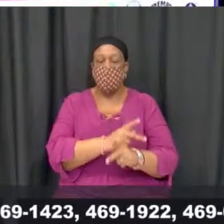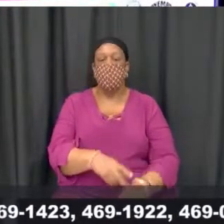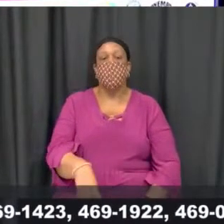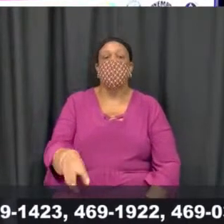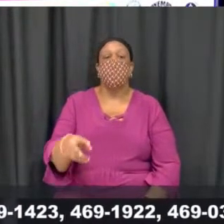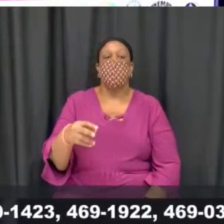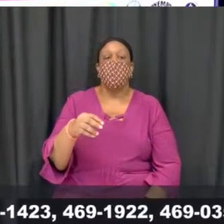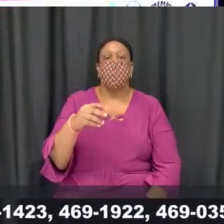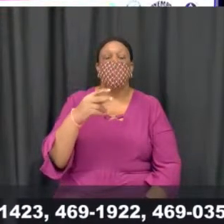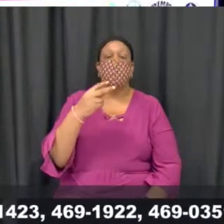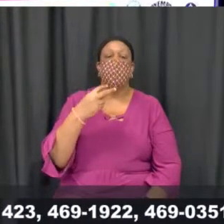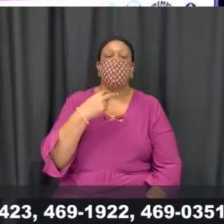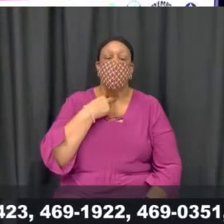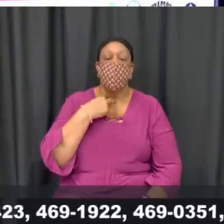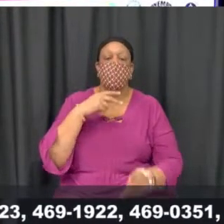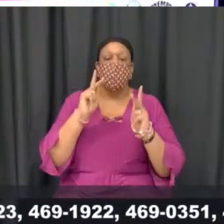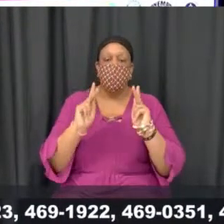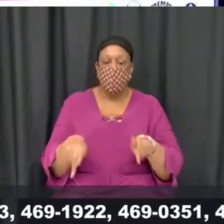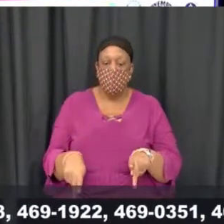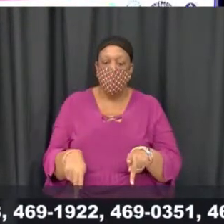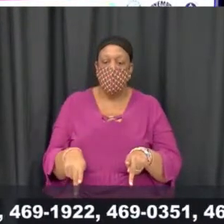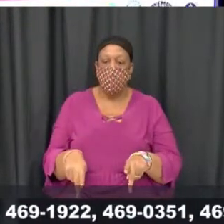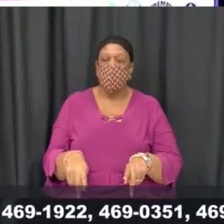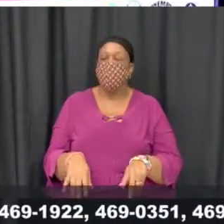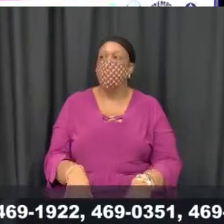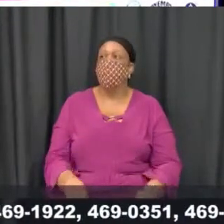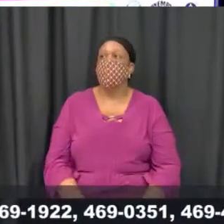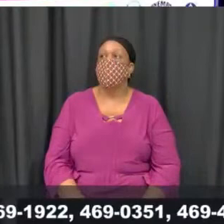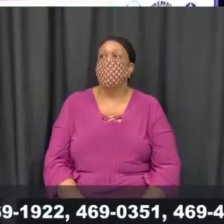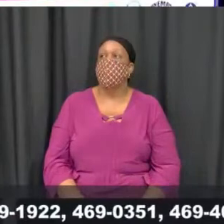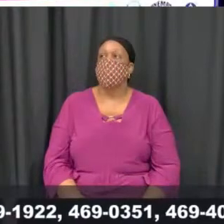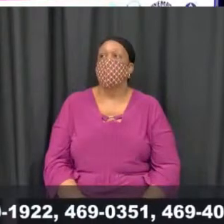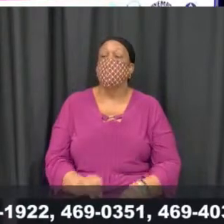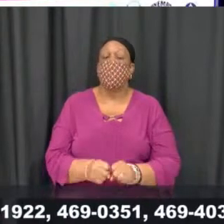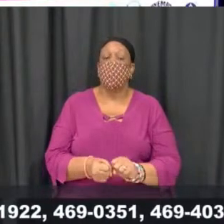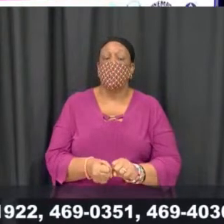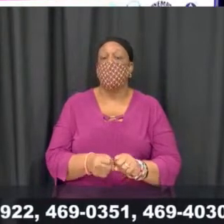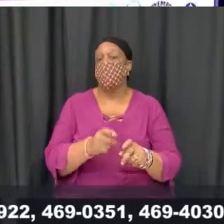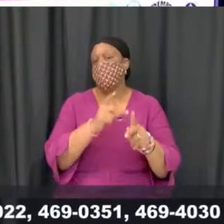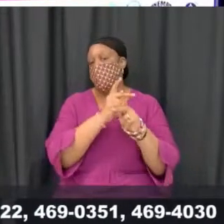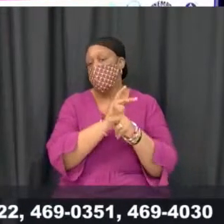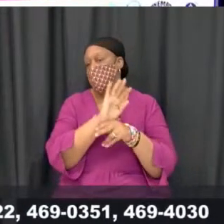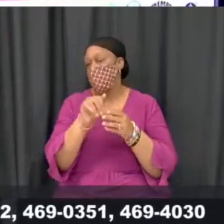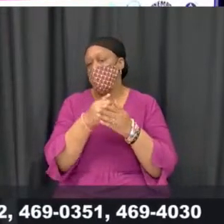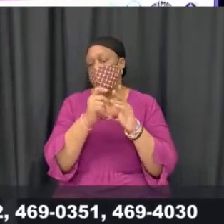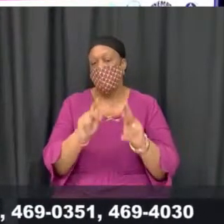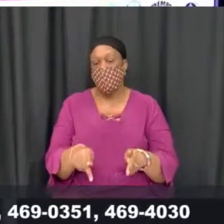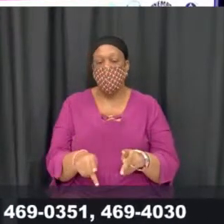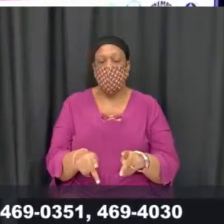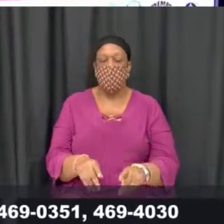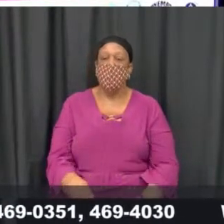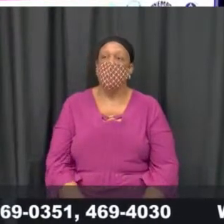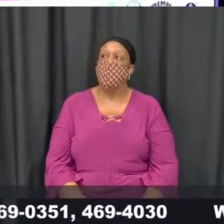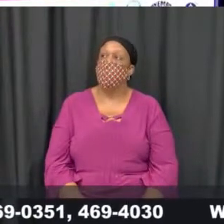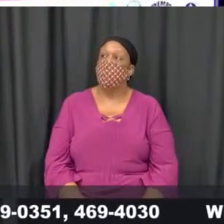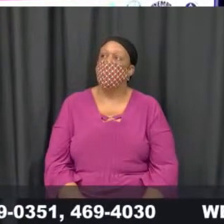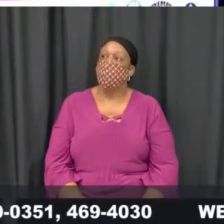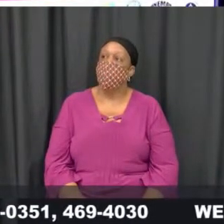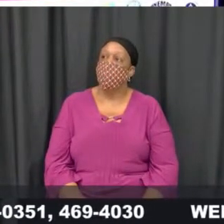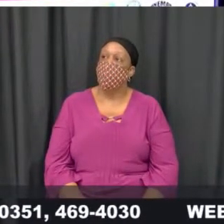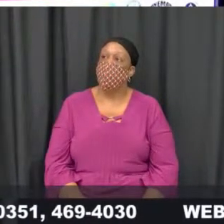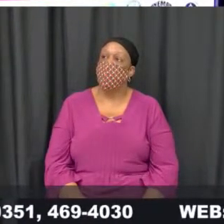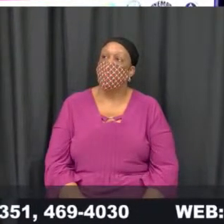be vaccinated to go forward and get vaccinated is so that you can protect those persons. Our fight has also been for